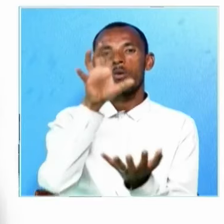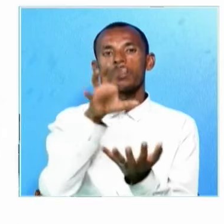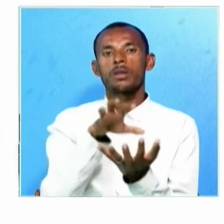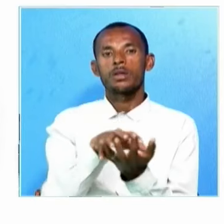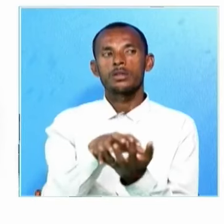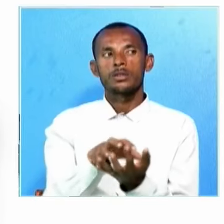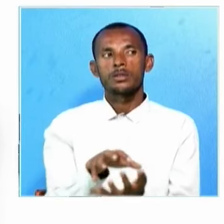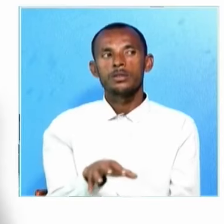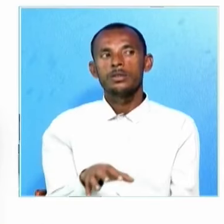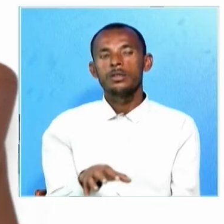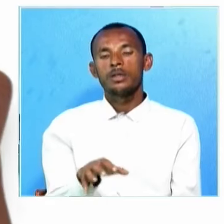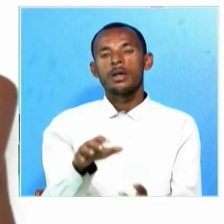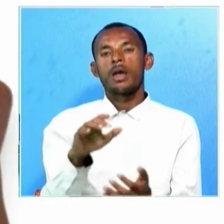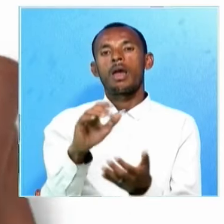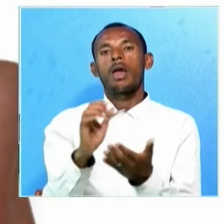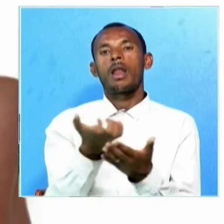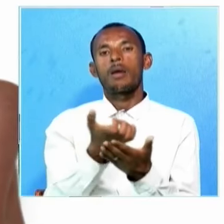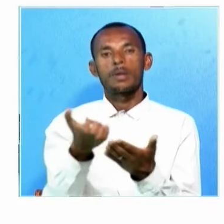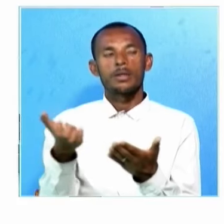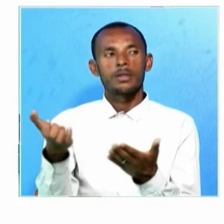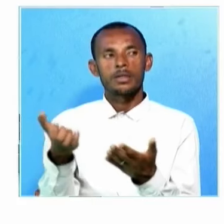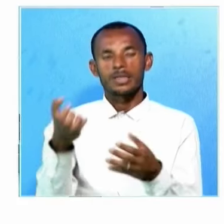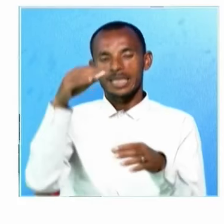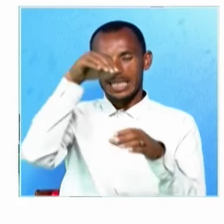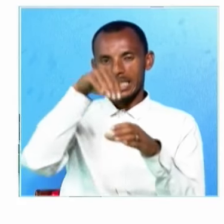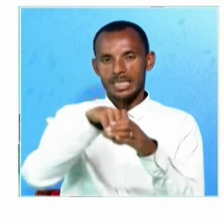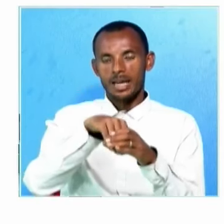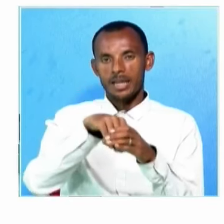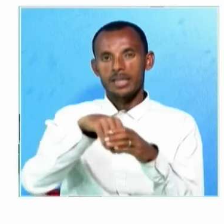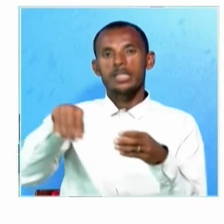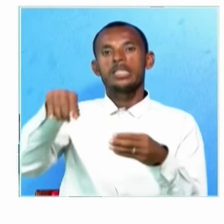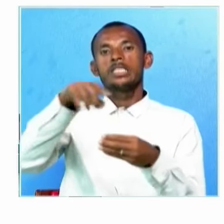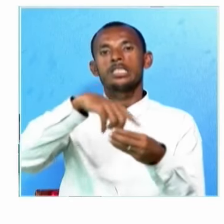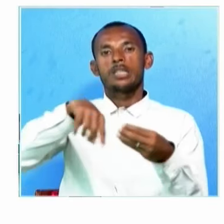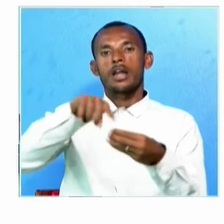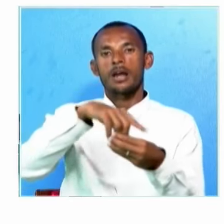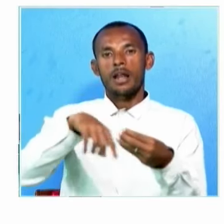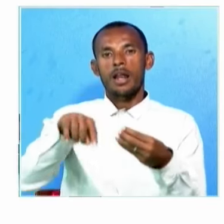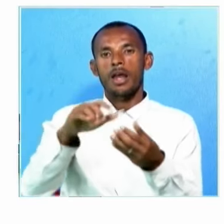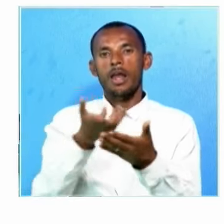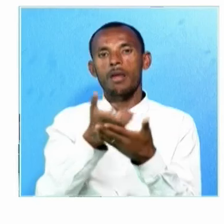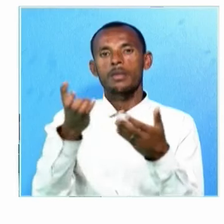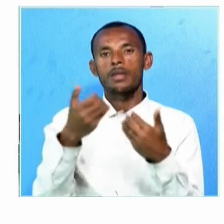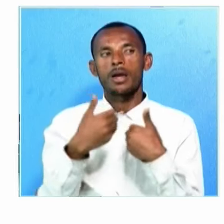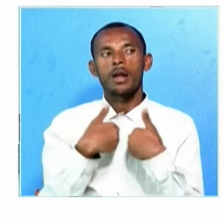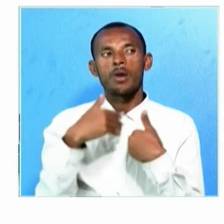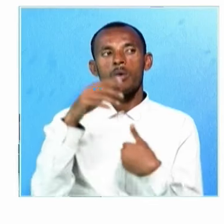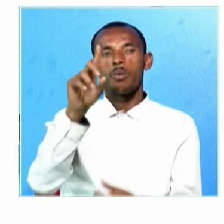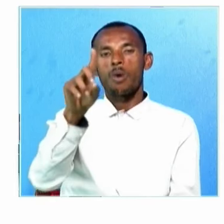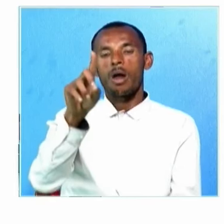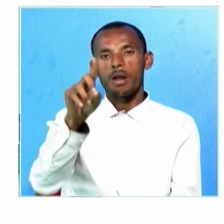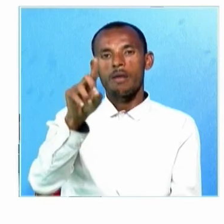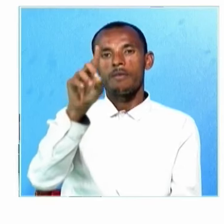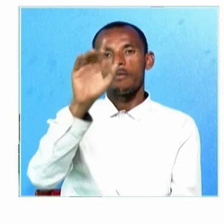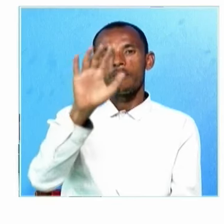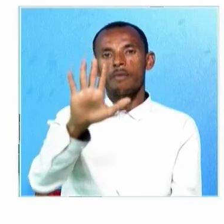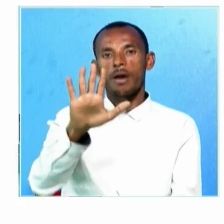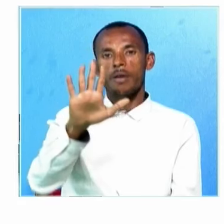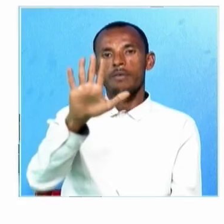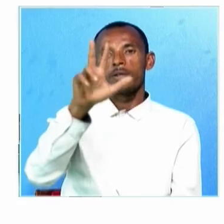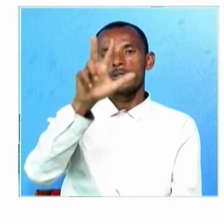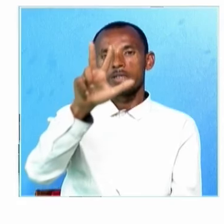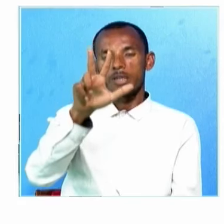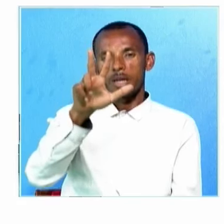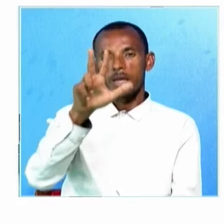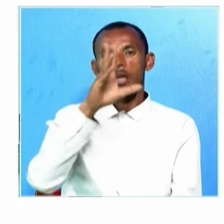contains the element inside circle A. The elements are 1, 5, 3,